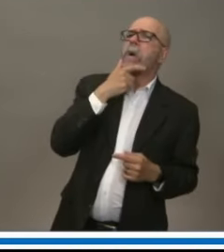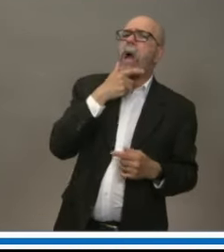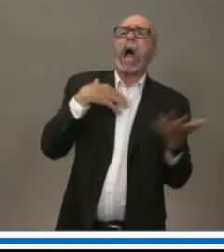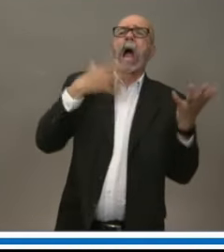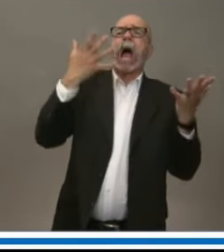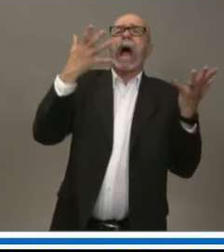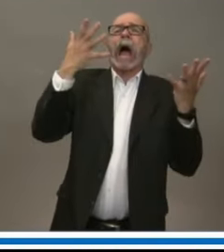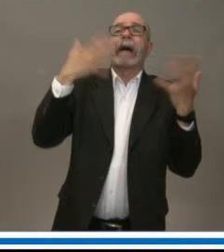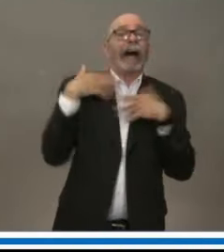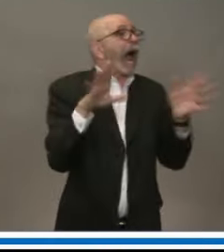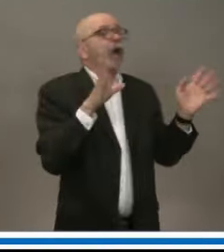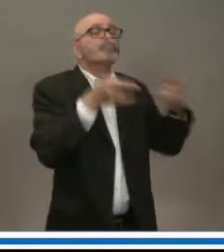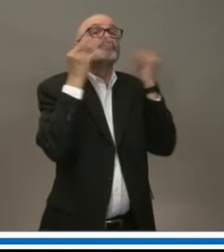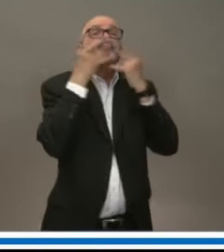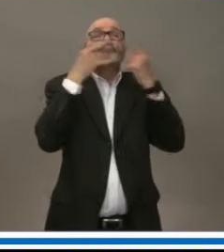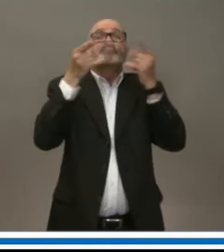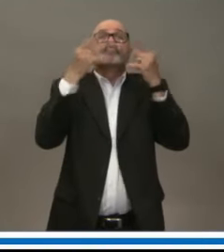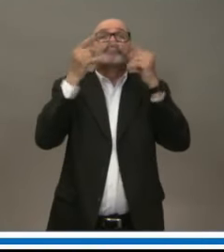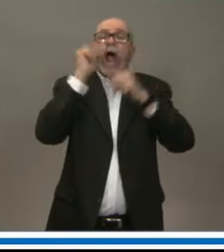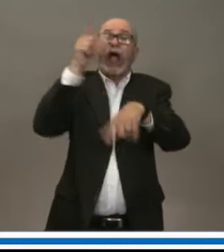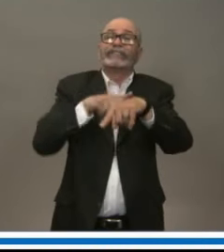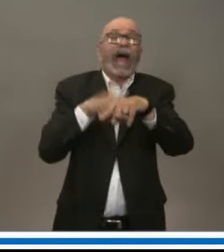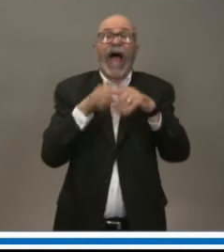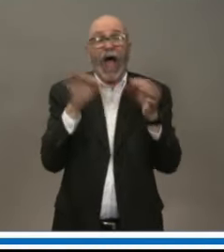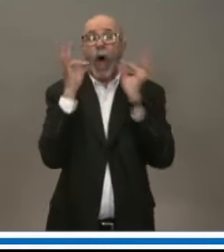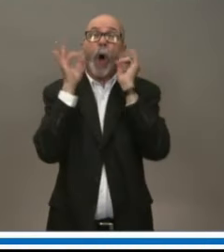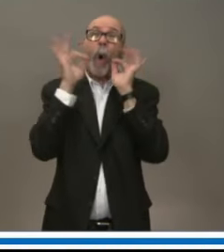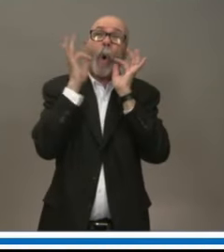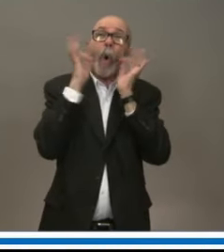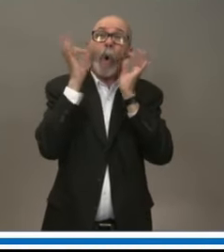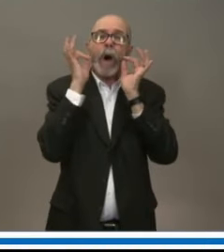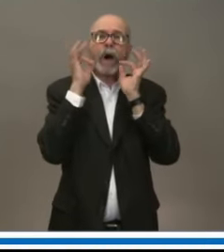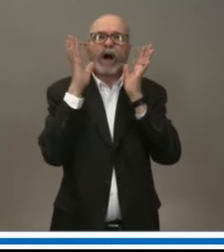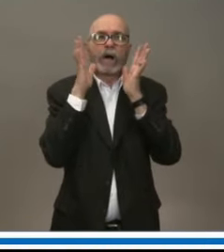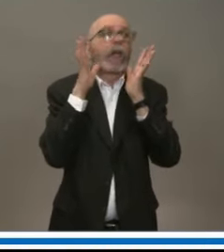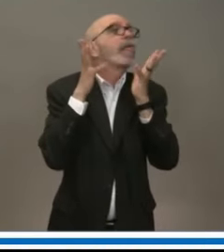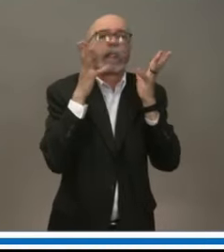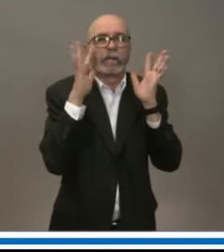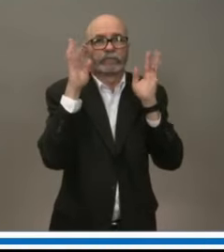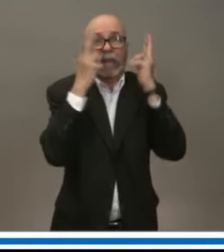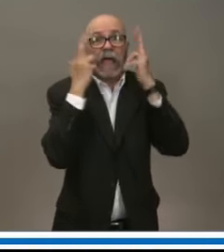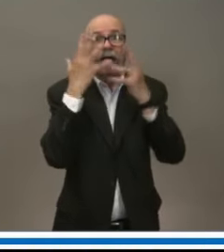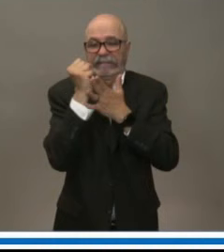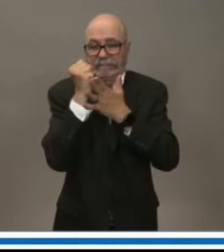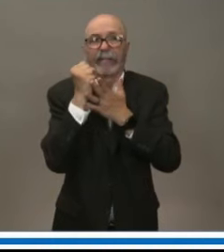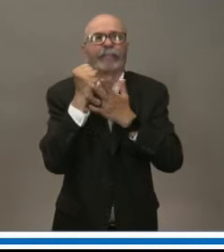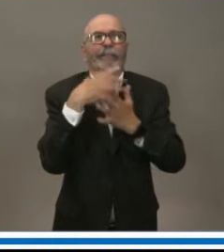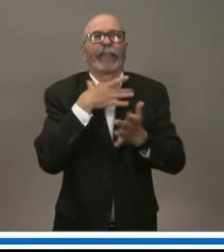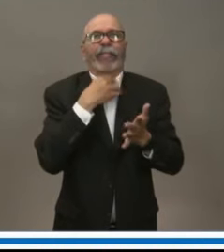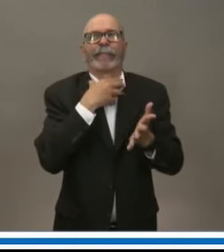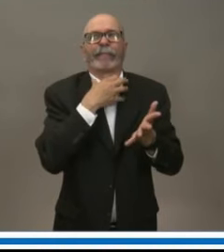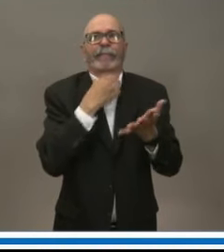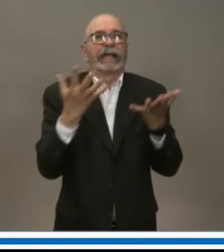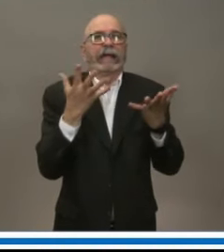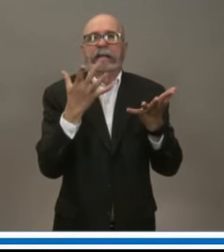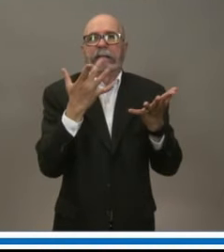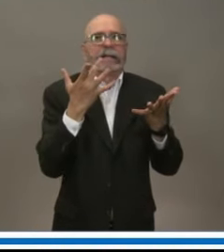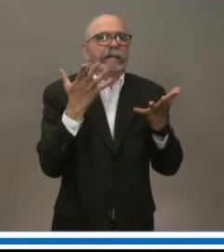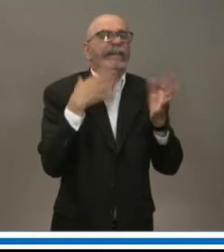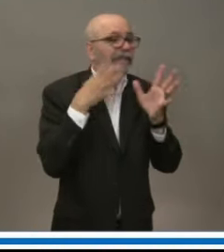and are now scrambling at the peak to identify where they can find the appropriate